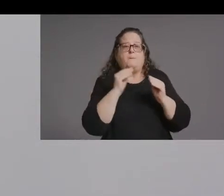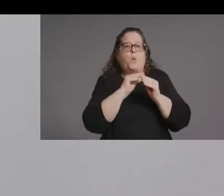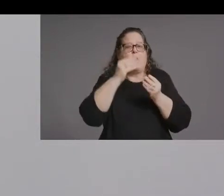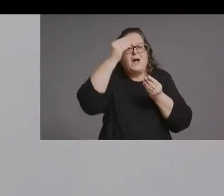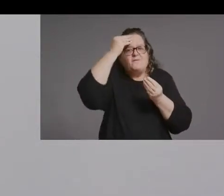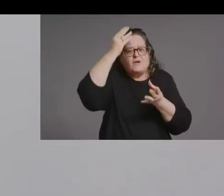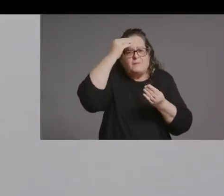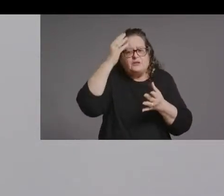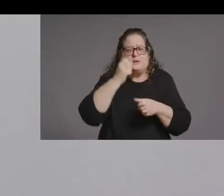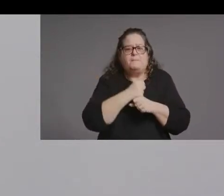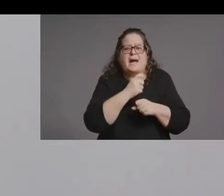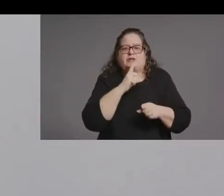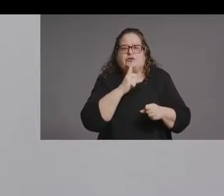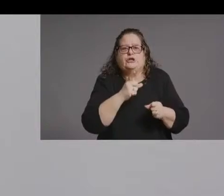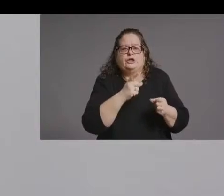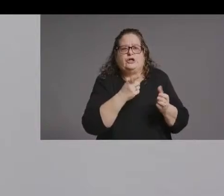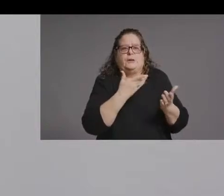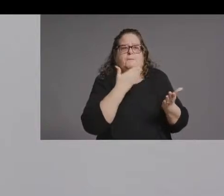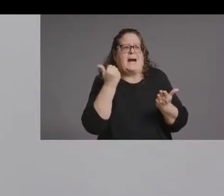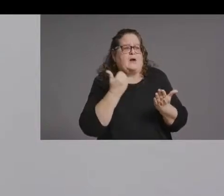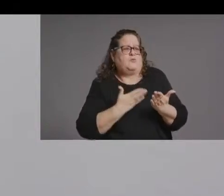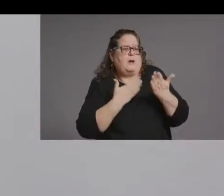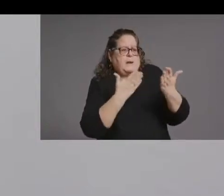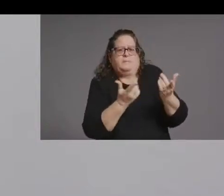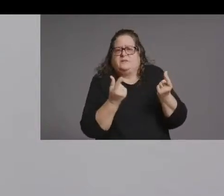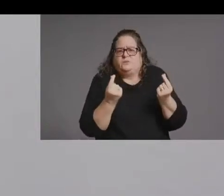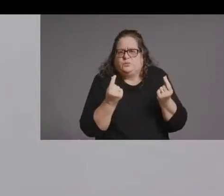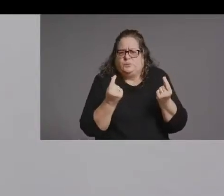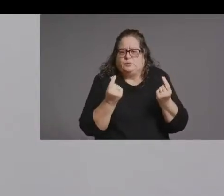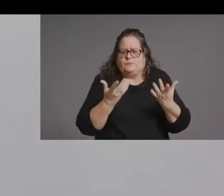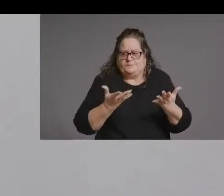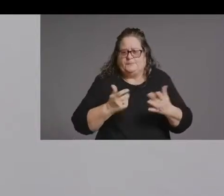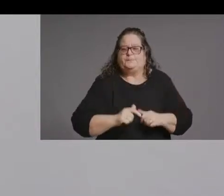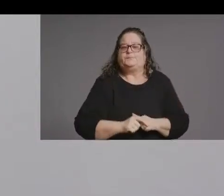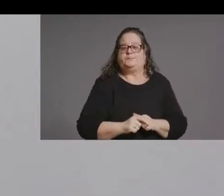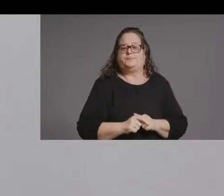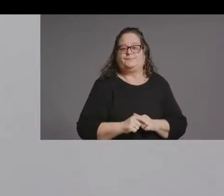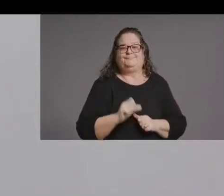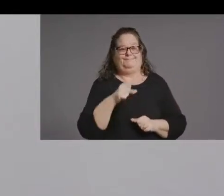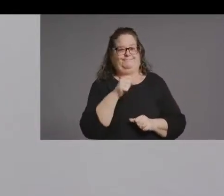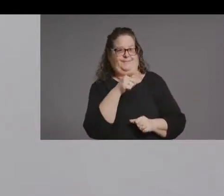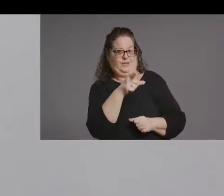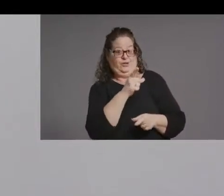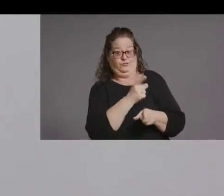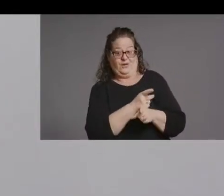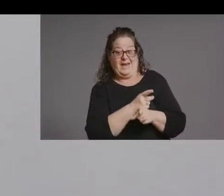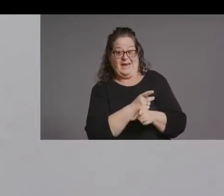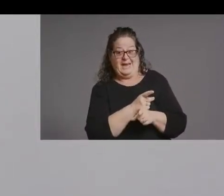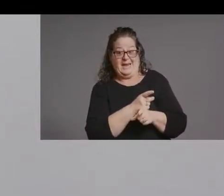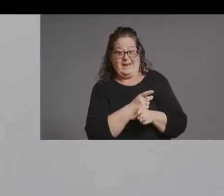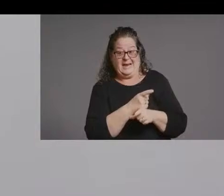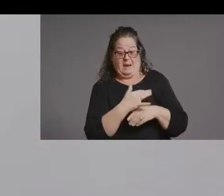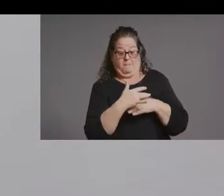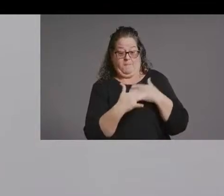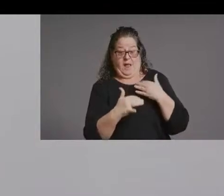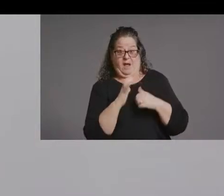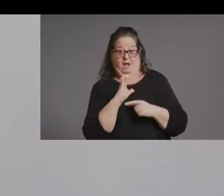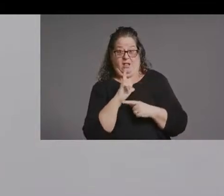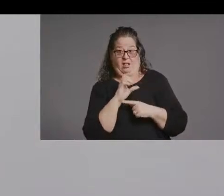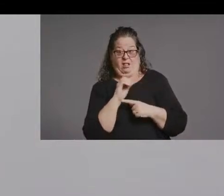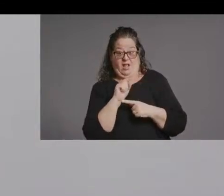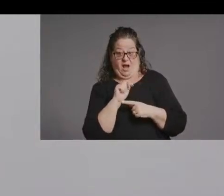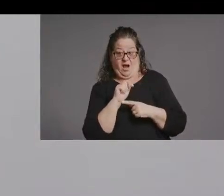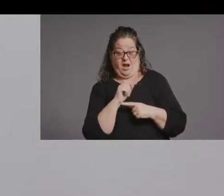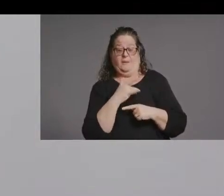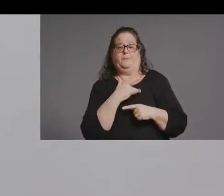there is a threshold of blood clots in the general population, even when people aren't